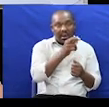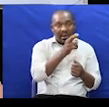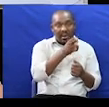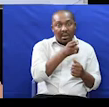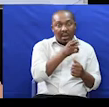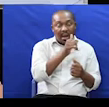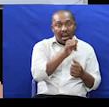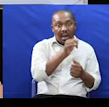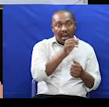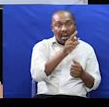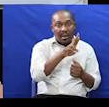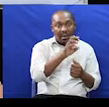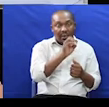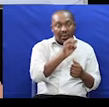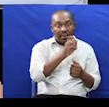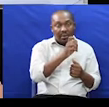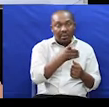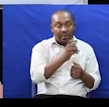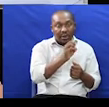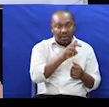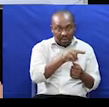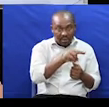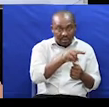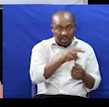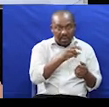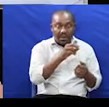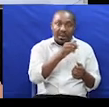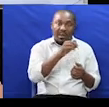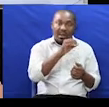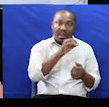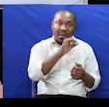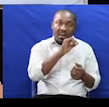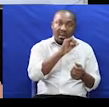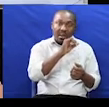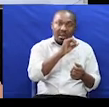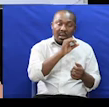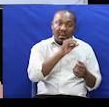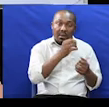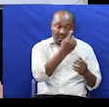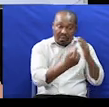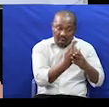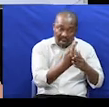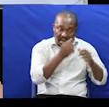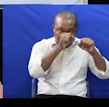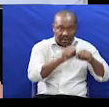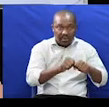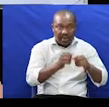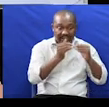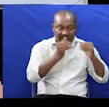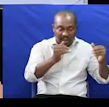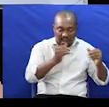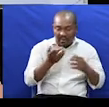is a neutralization reaction. Therefore, during titration, acid and base, one of it must be a standard dissolution, another one must